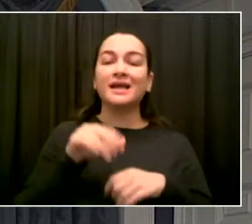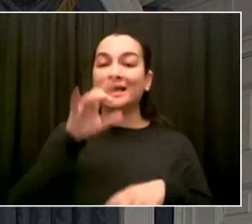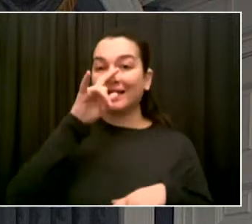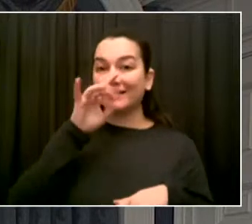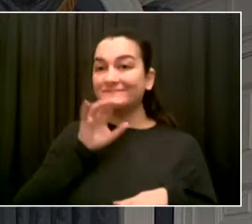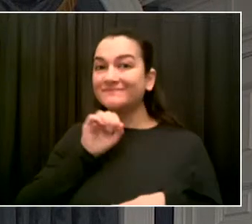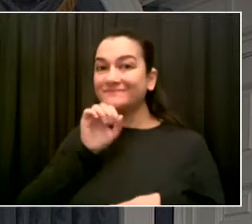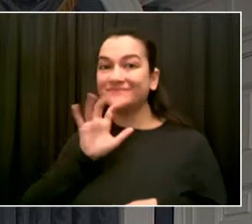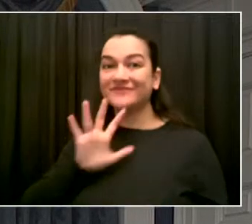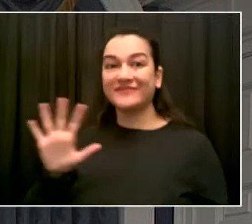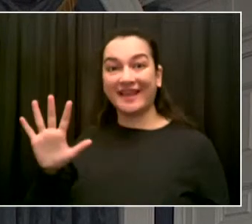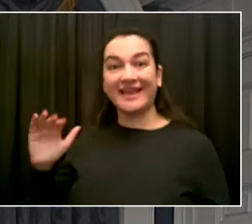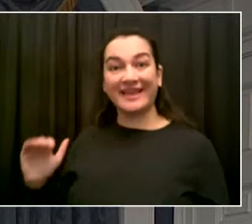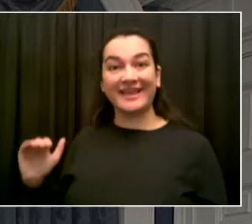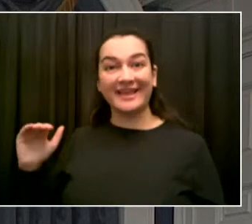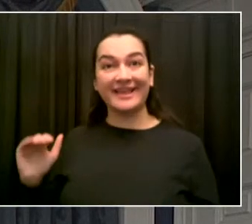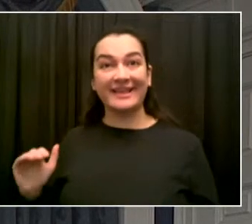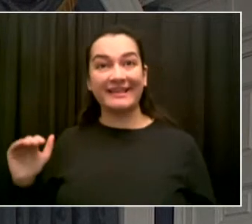is shot?